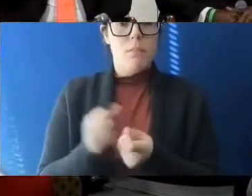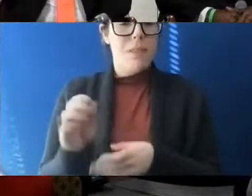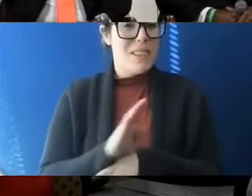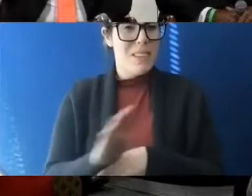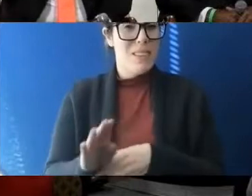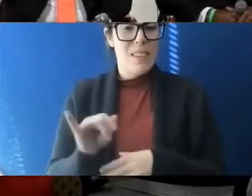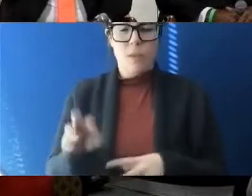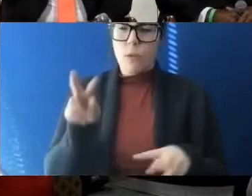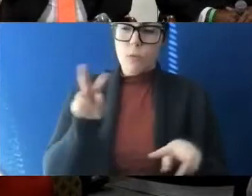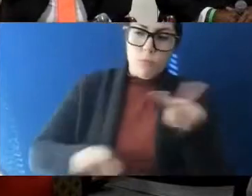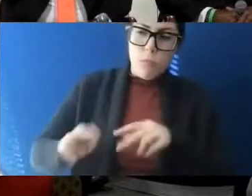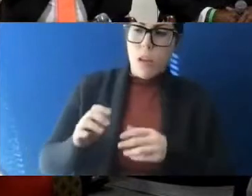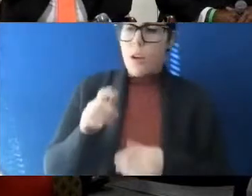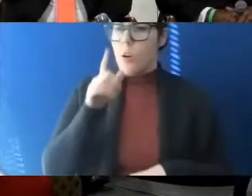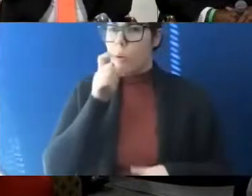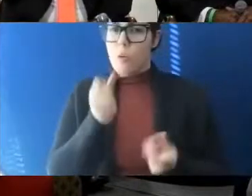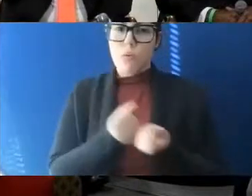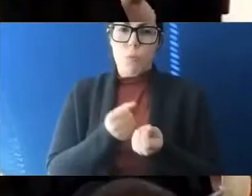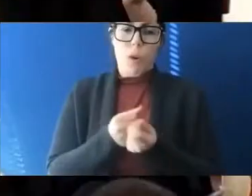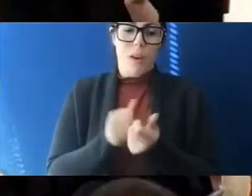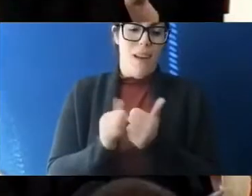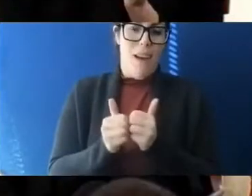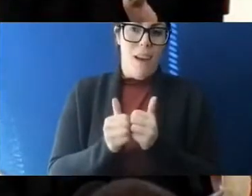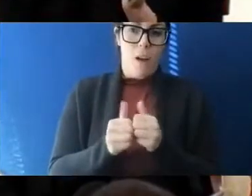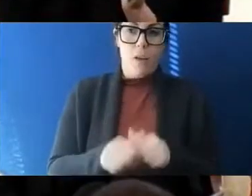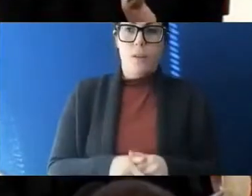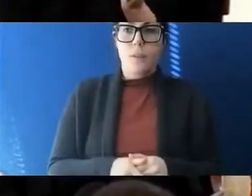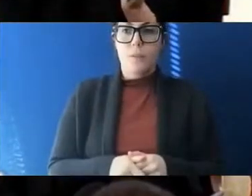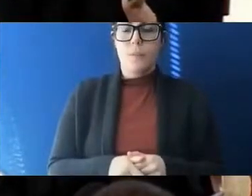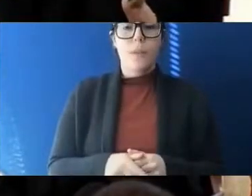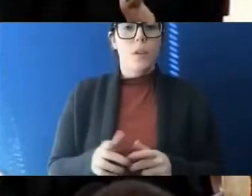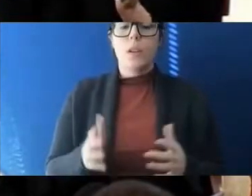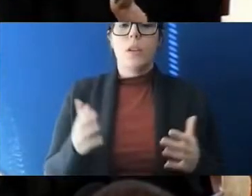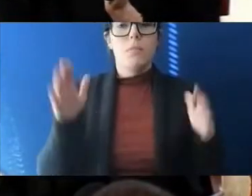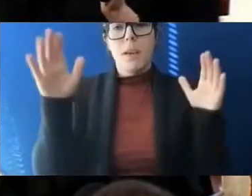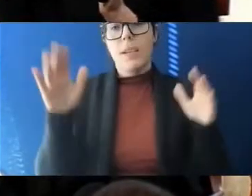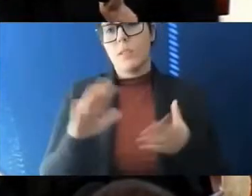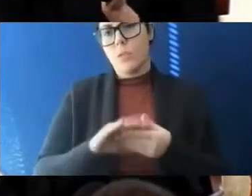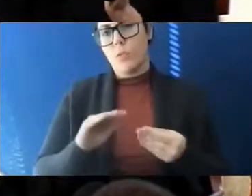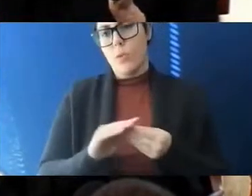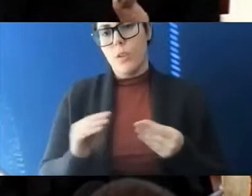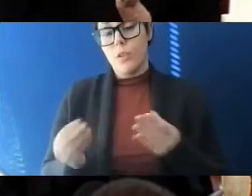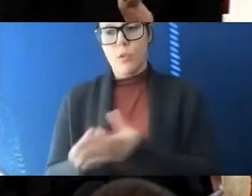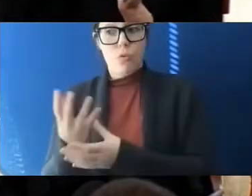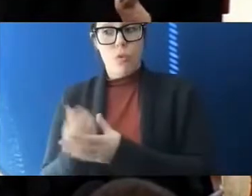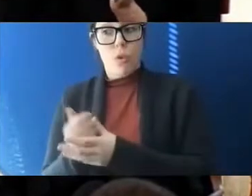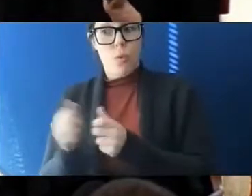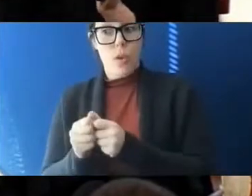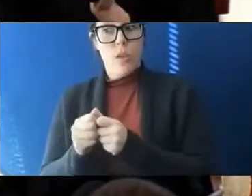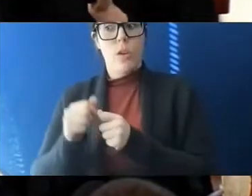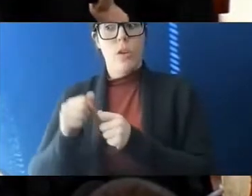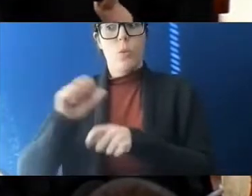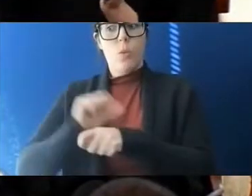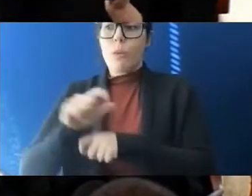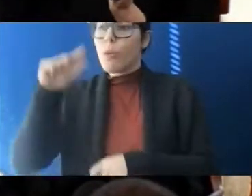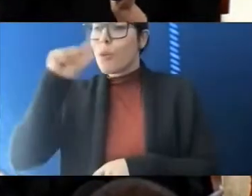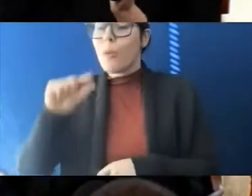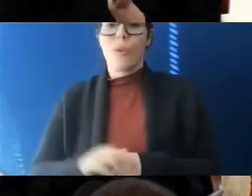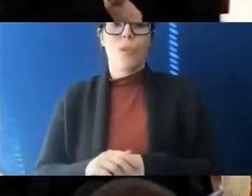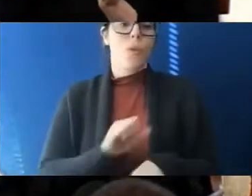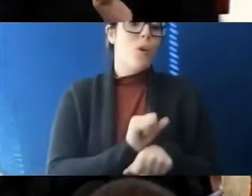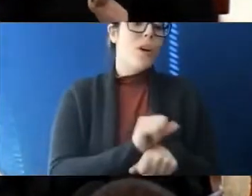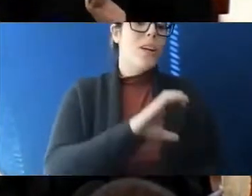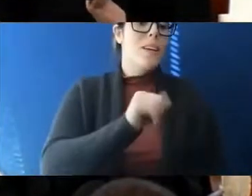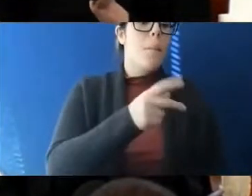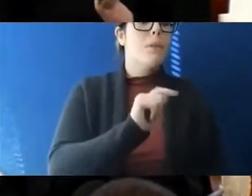our suppliers, they're extraordinary stories. The growth that comes working with Google, the working capital relief that comes, the